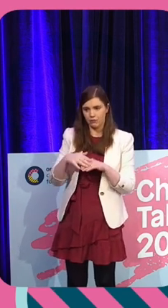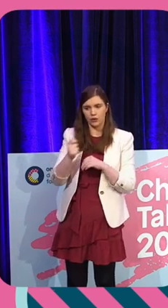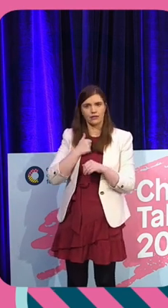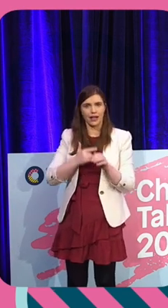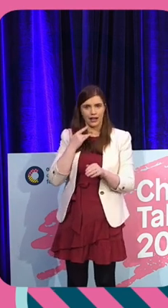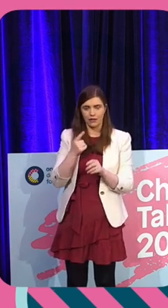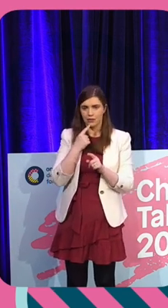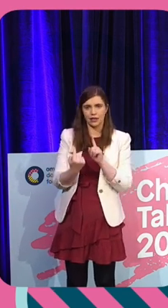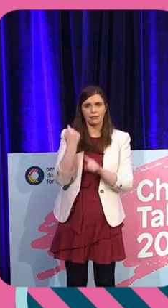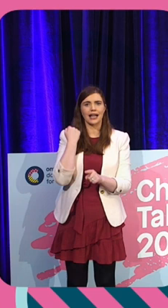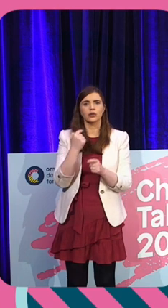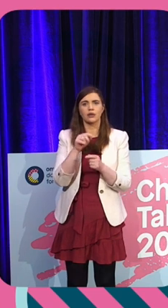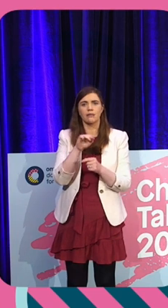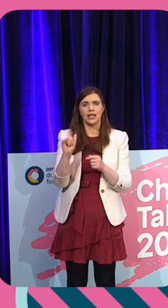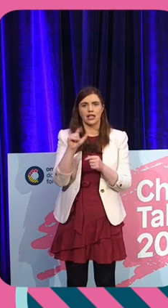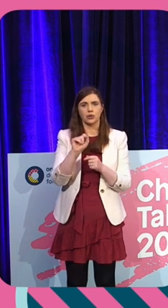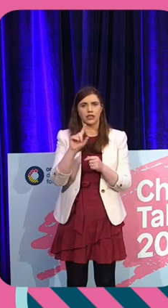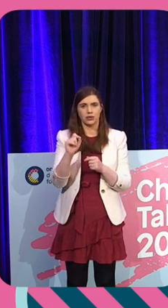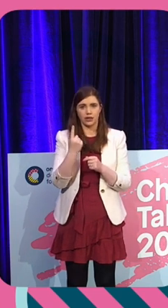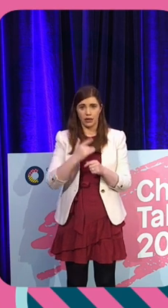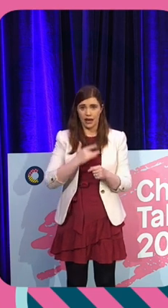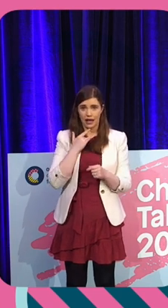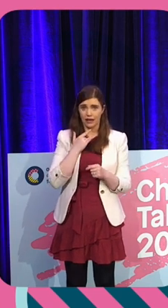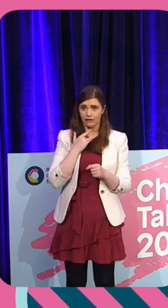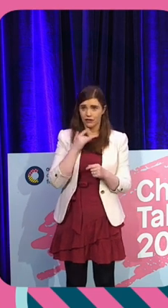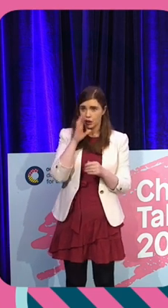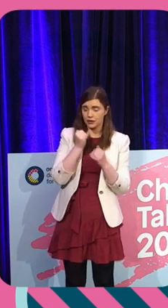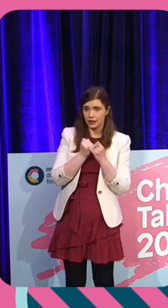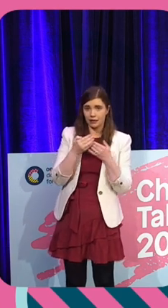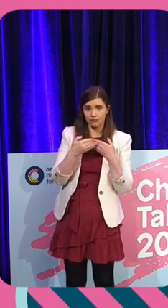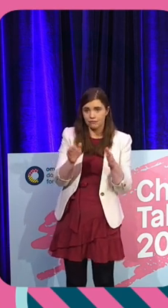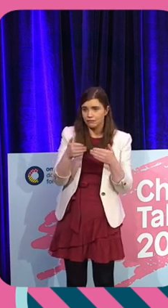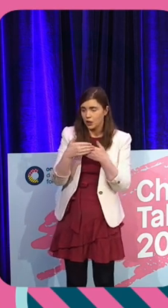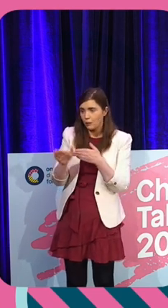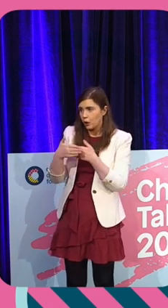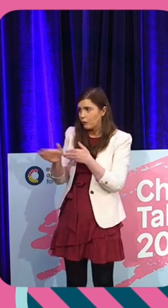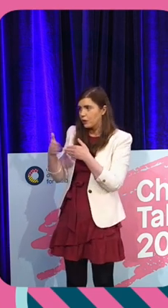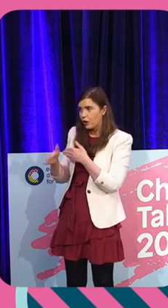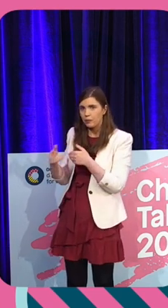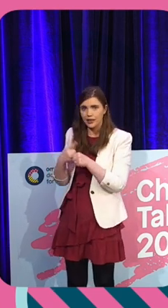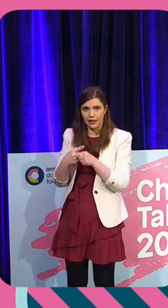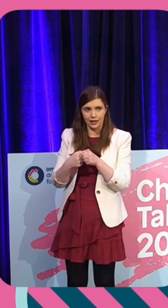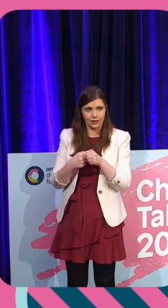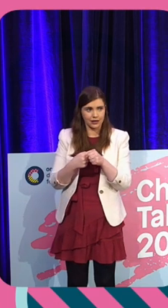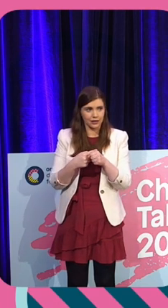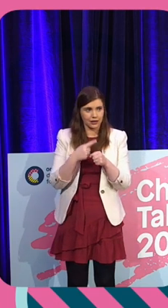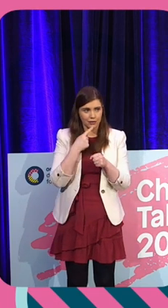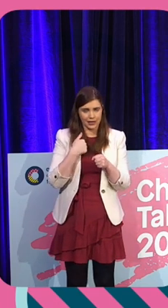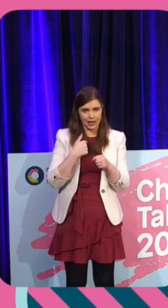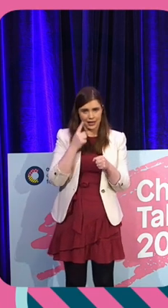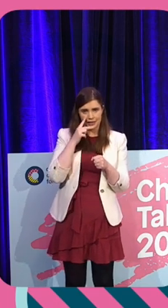back to May 2021. Life seemed to be brightening again. Schools had just reopened, but I, as a teenager, faced a